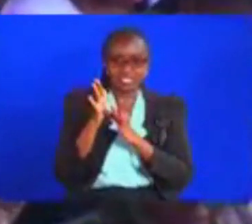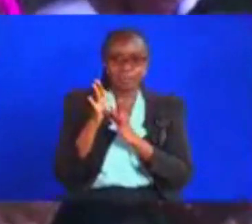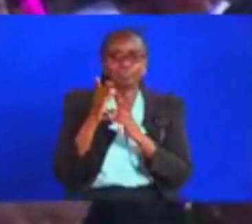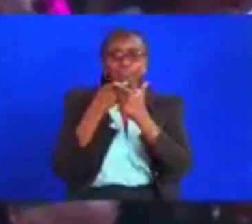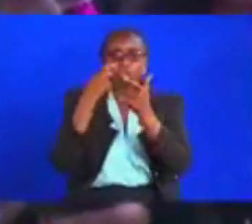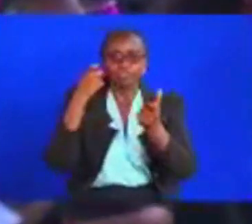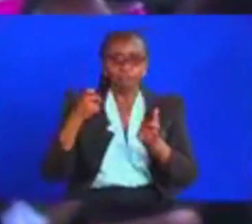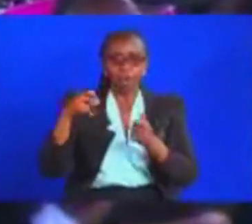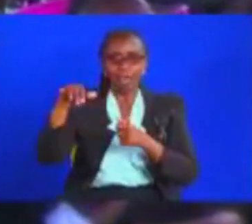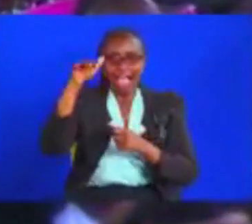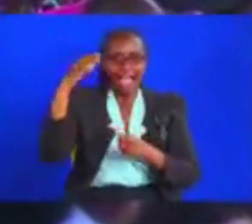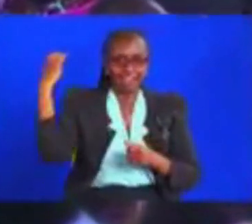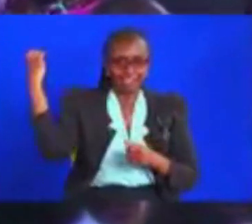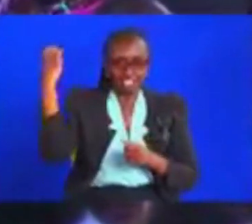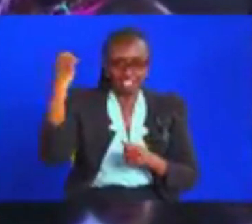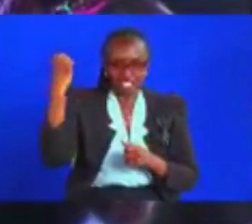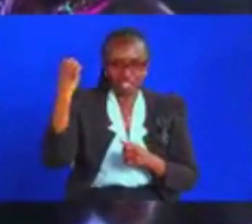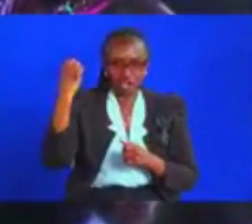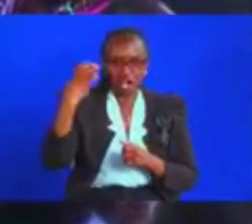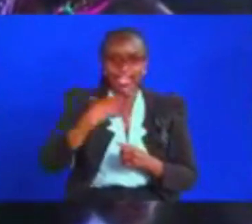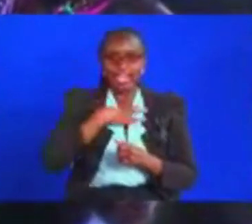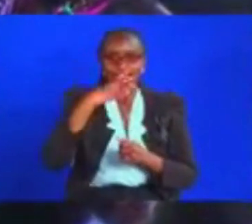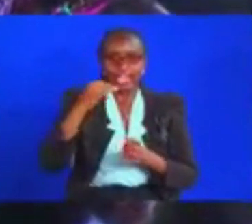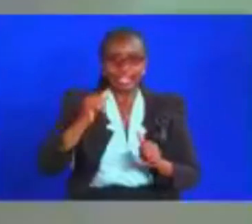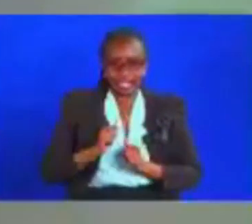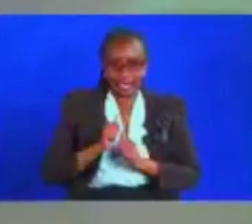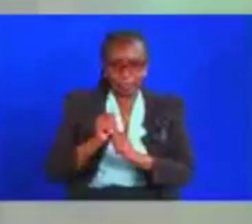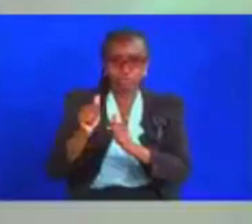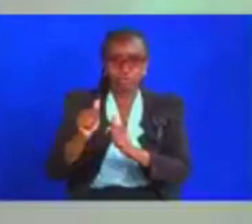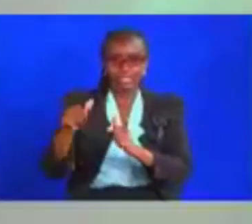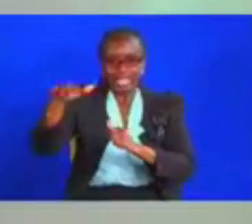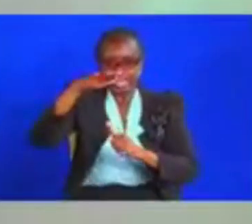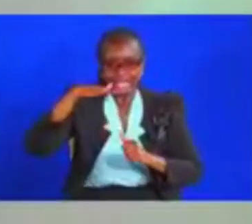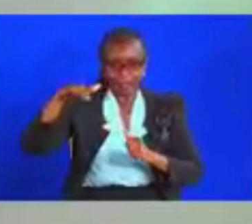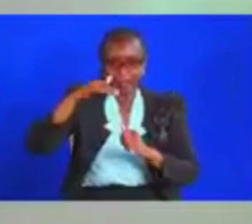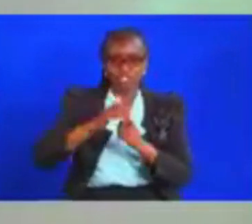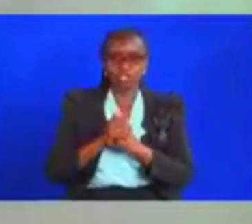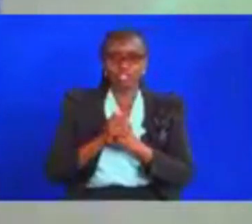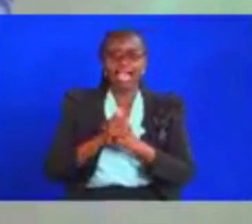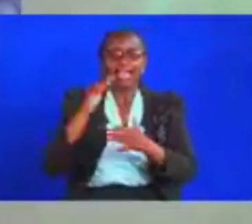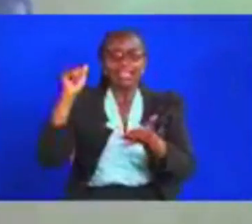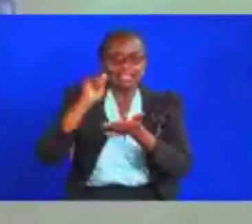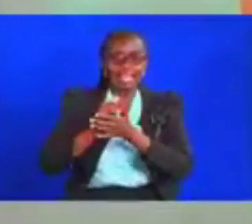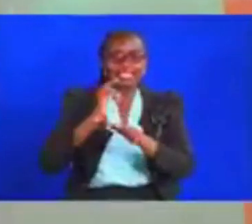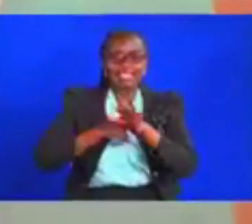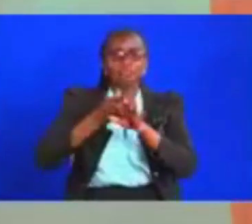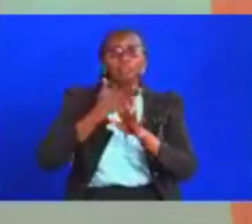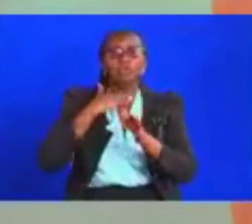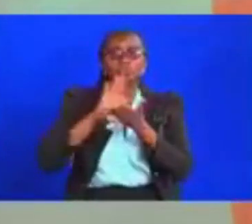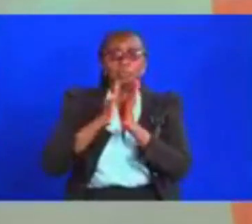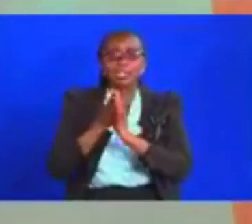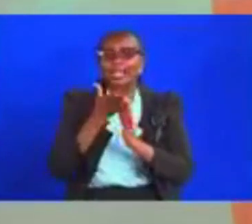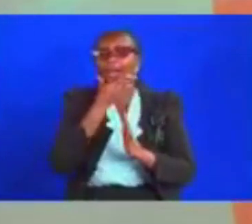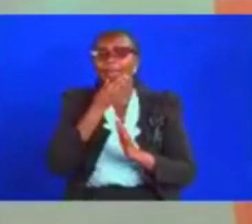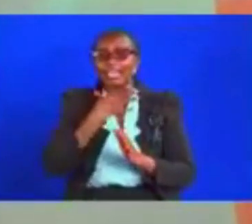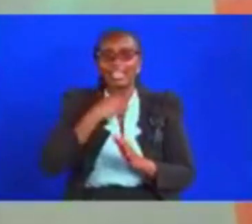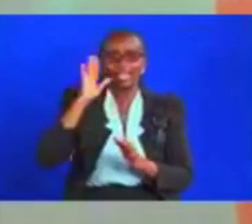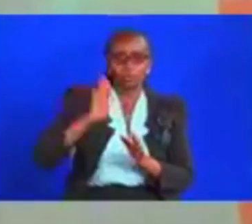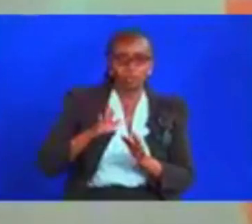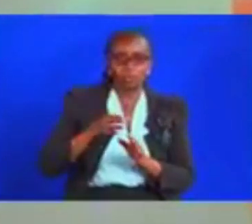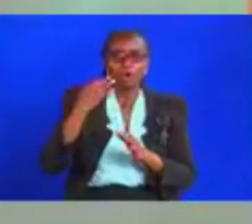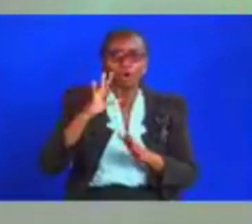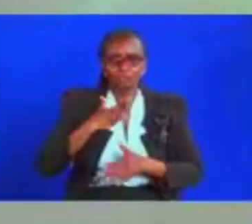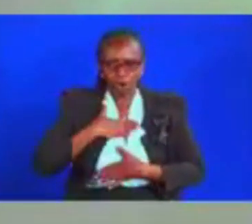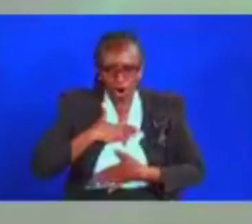from an evangelical and an apostolic dimension, that when you want to become a man and a woman of